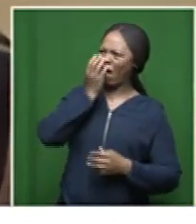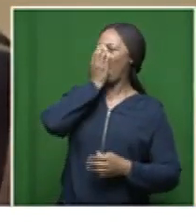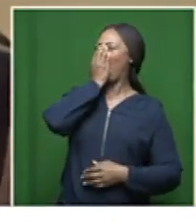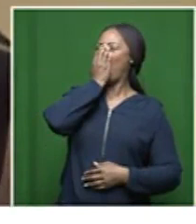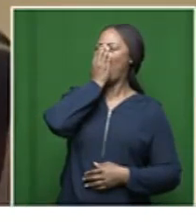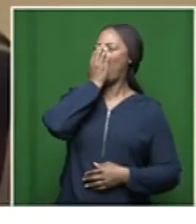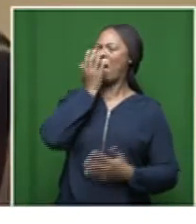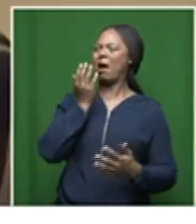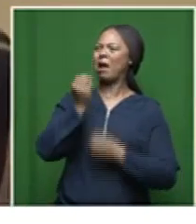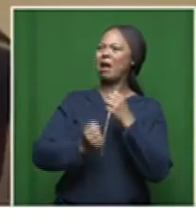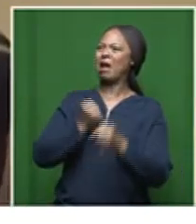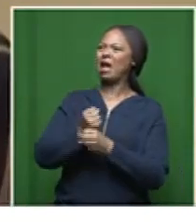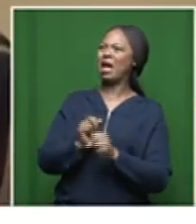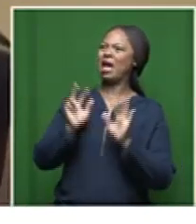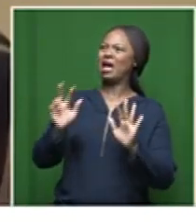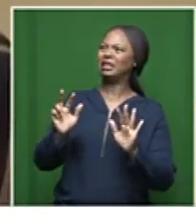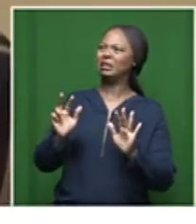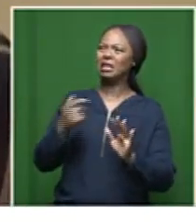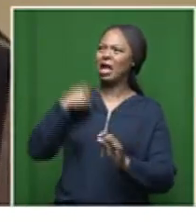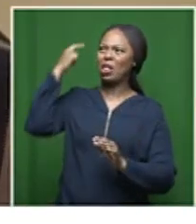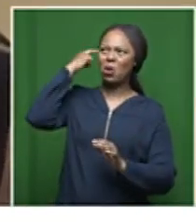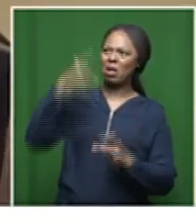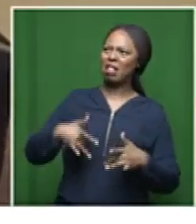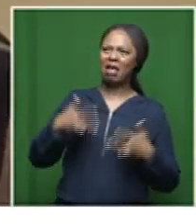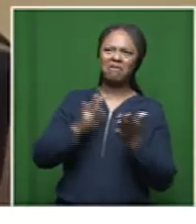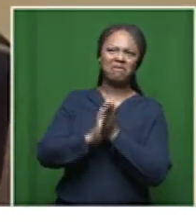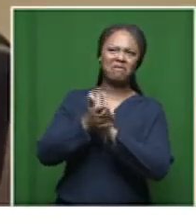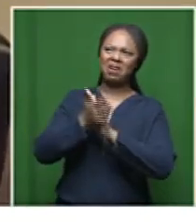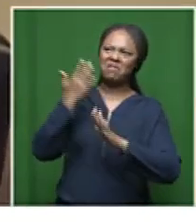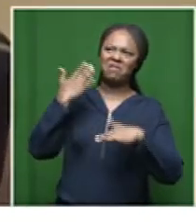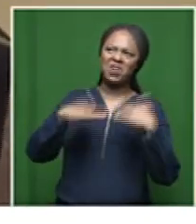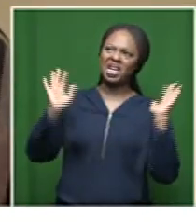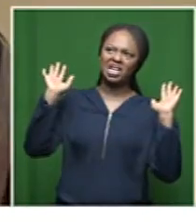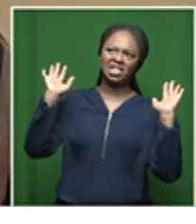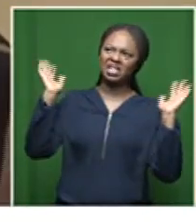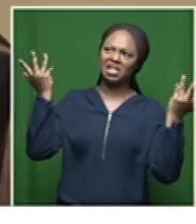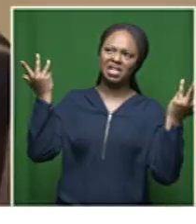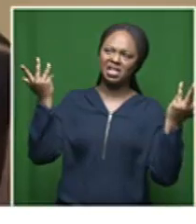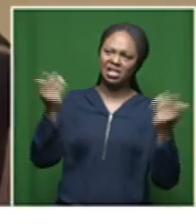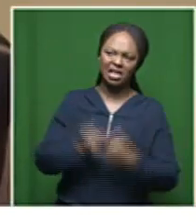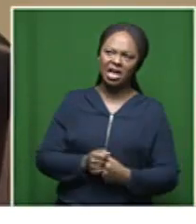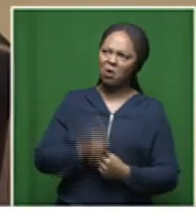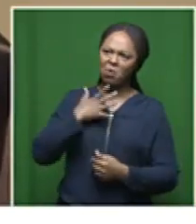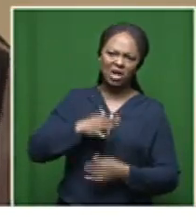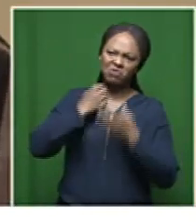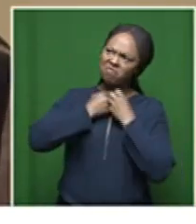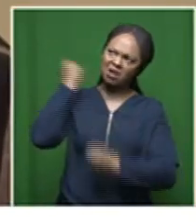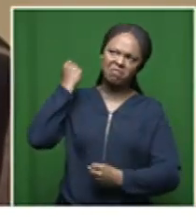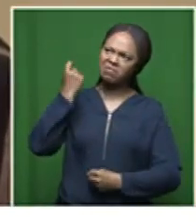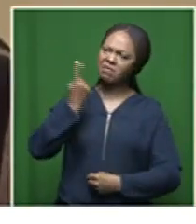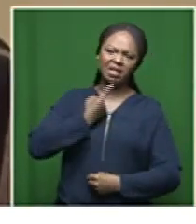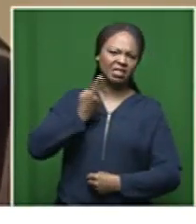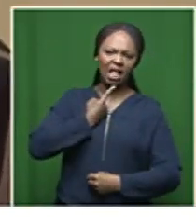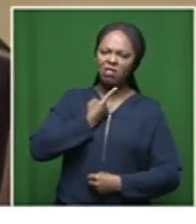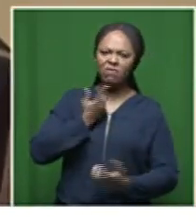years? I thought my life had ended at that time, and I had suicidal thoughts as well, to say, why is